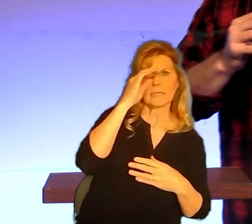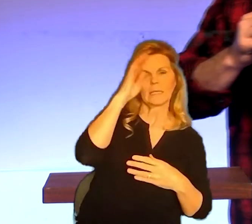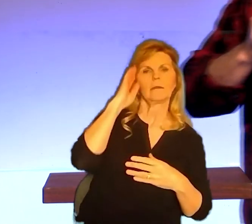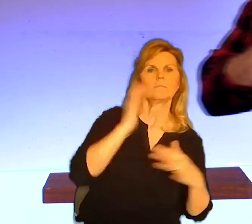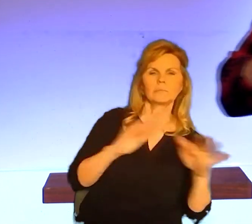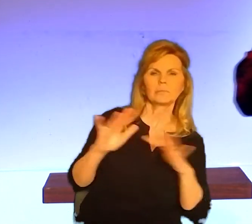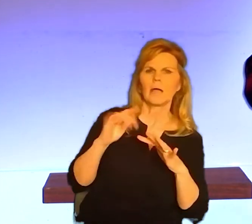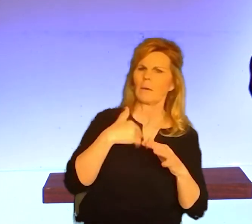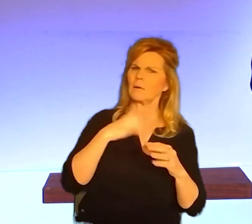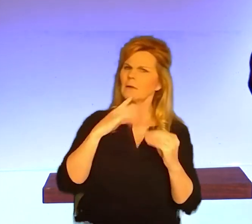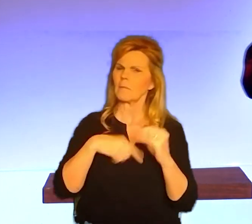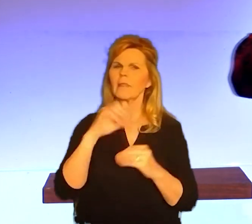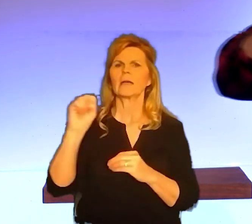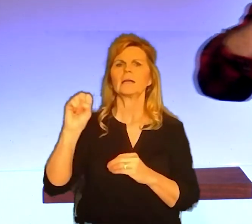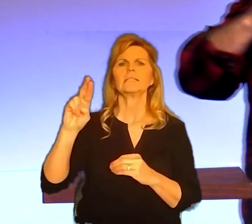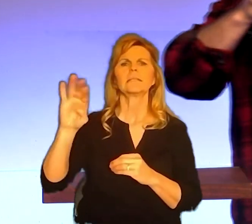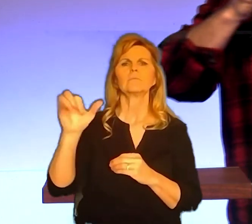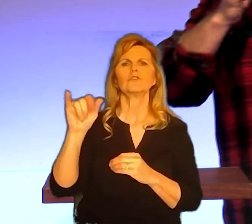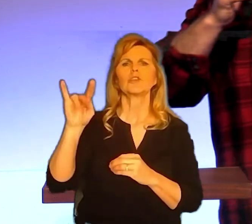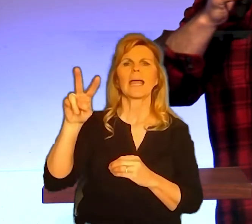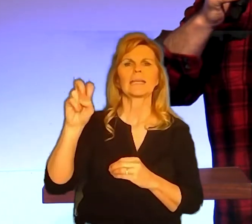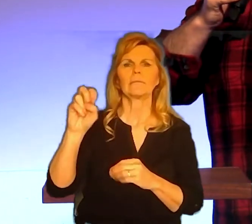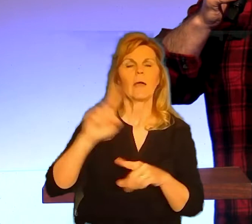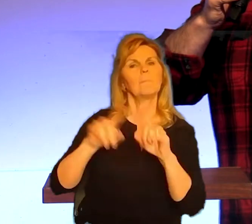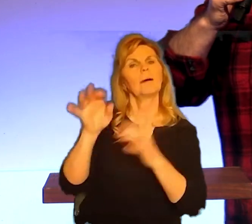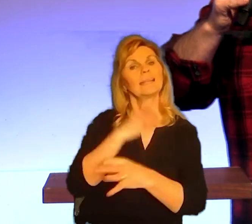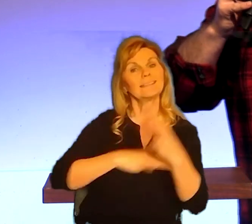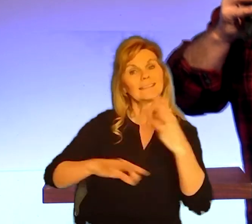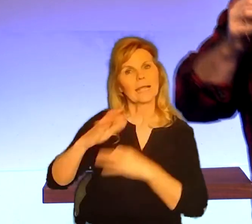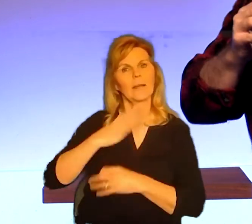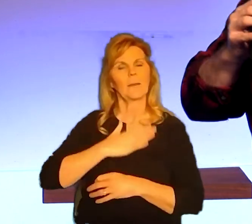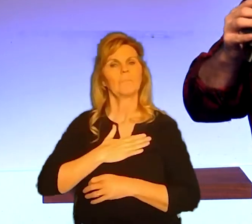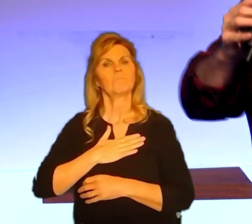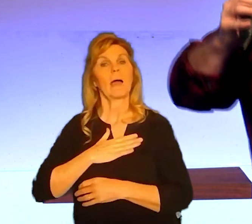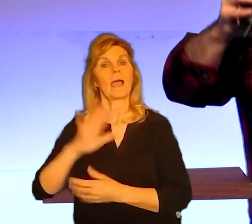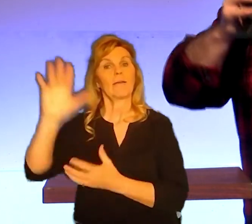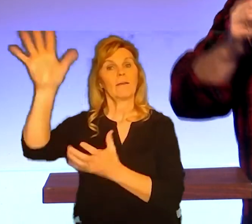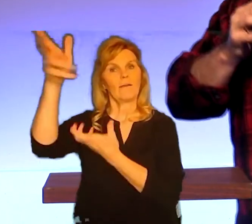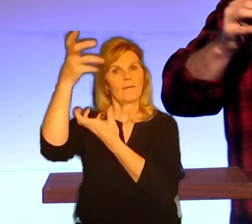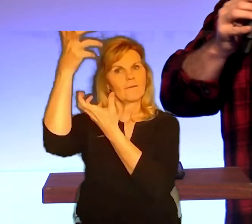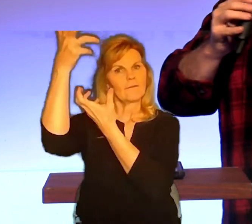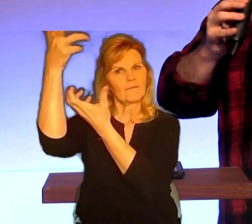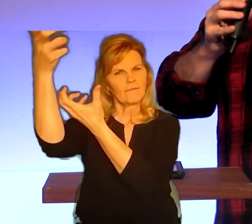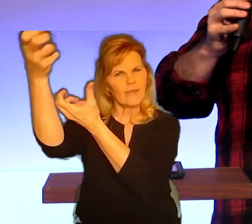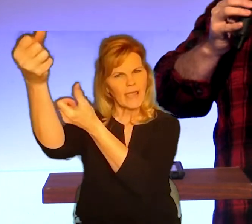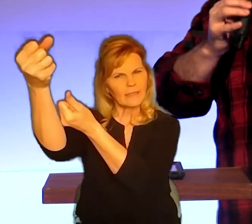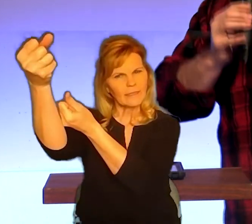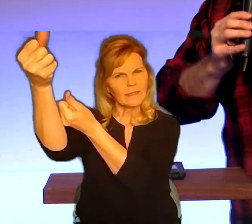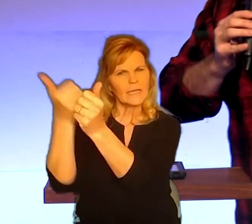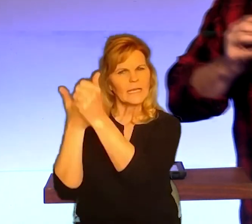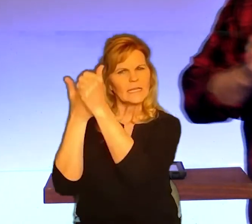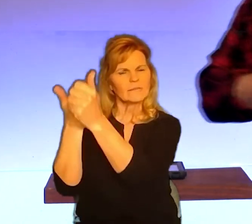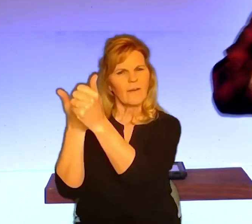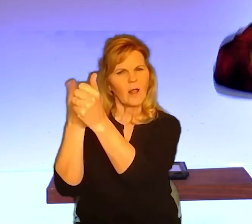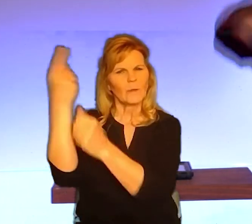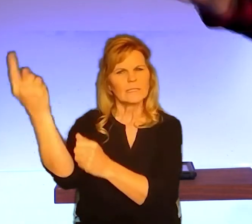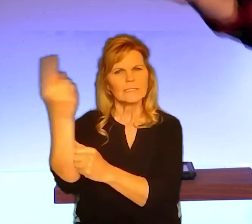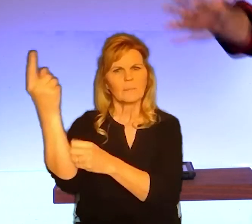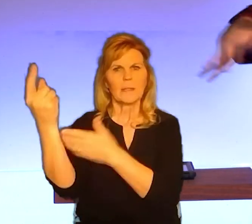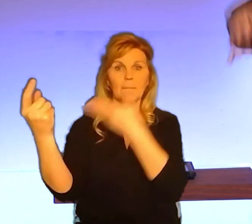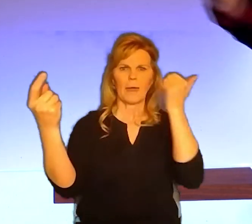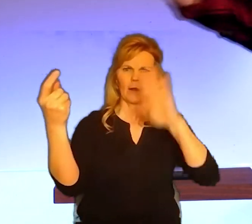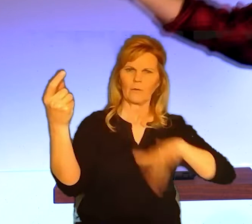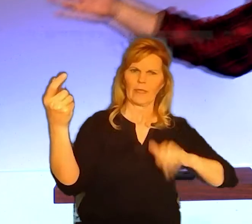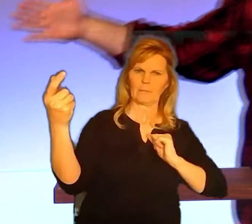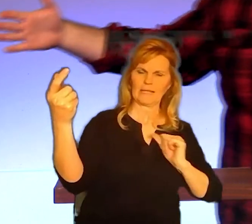in a second, but my faith is, it's aligning with the truth that's greater than myself, and when I do that, I get access